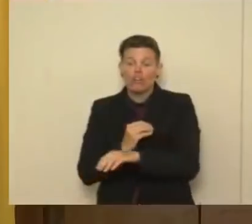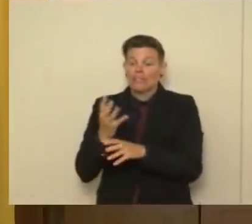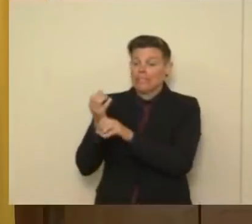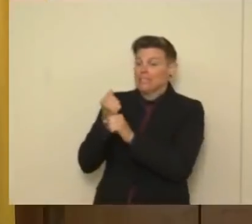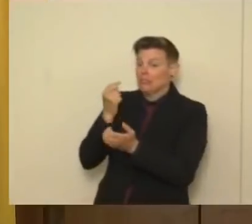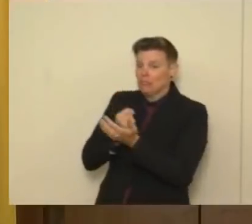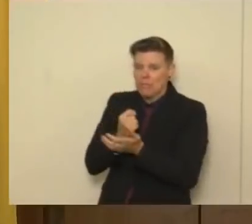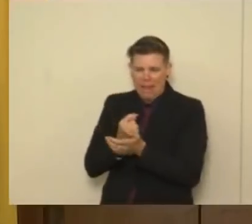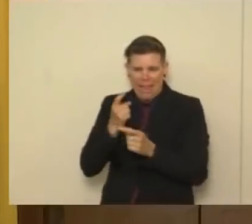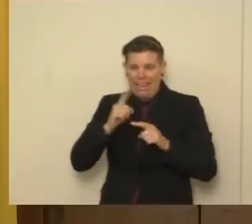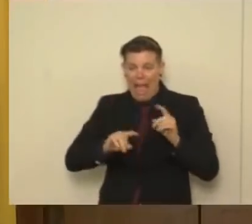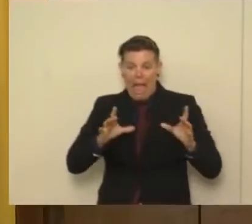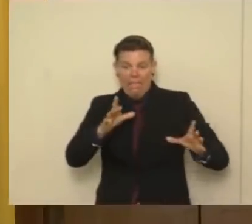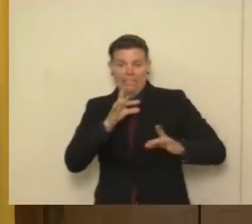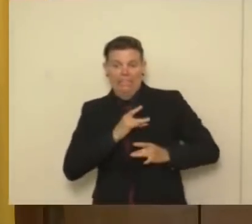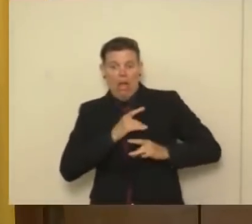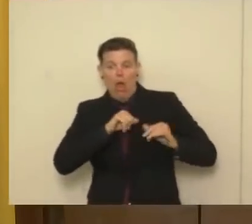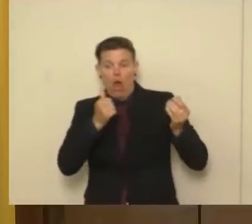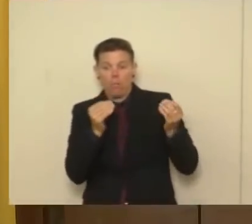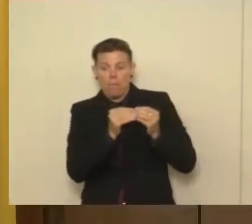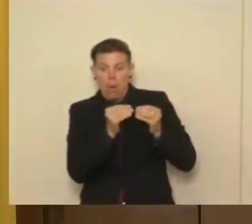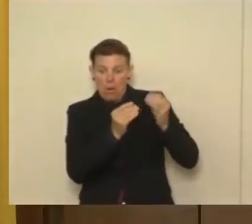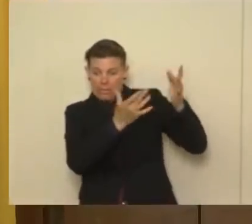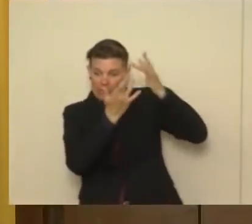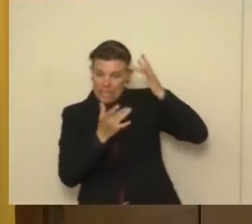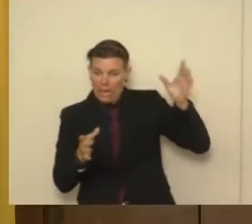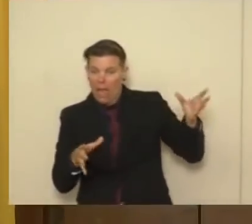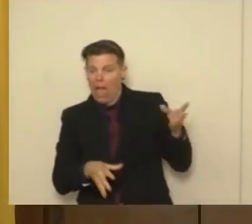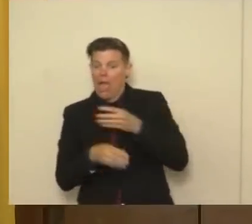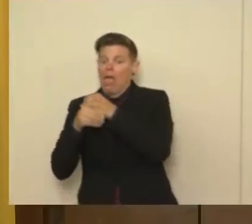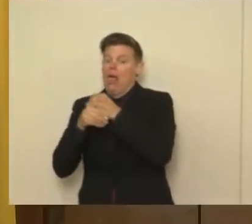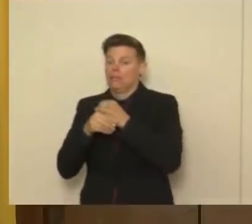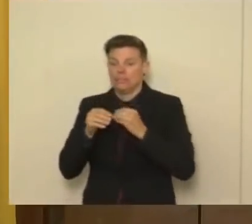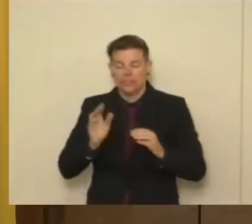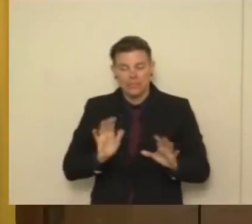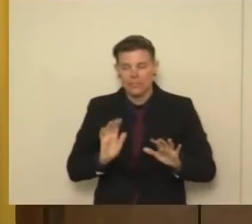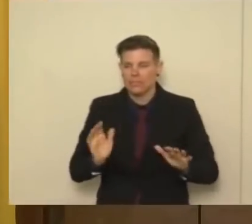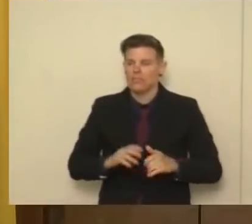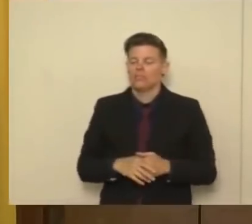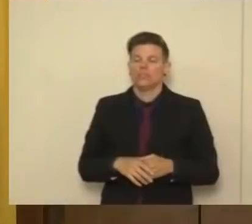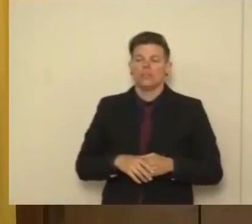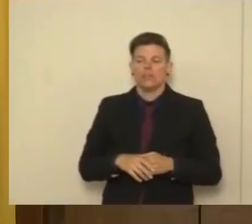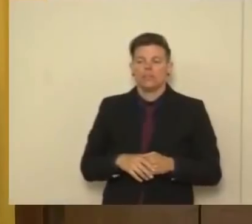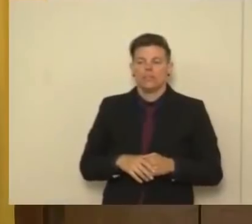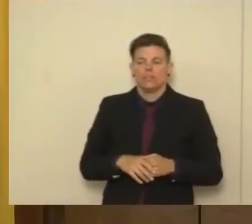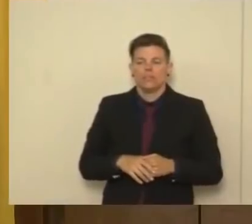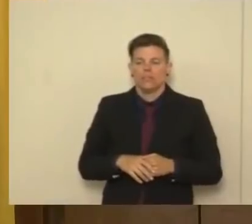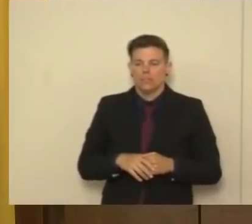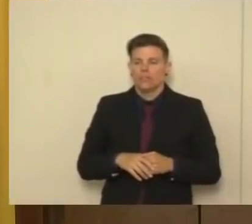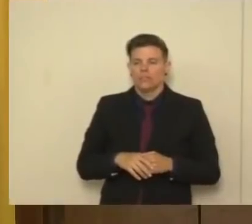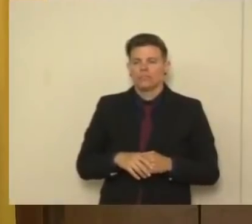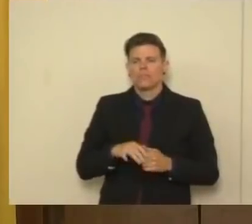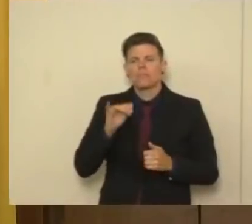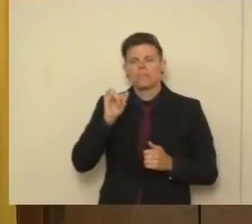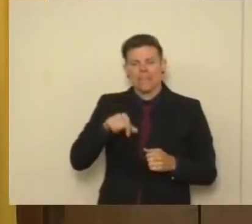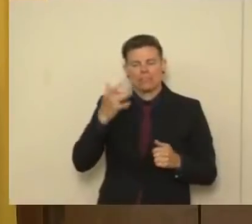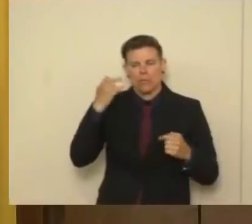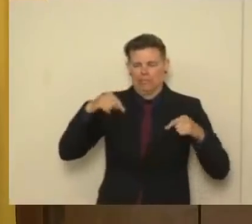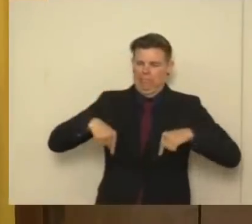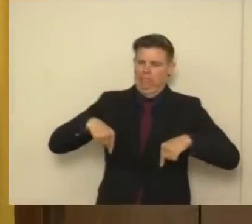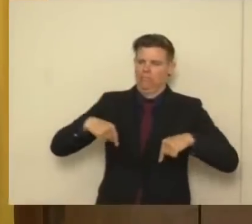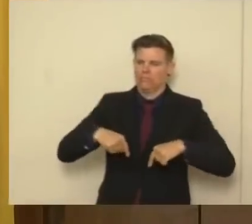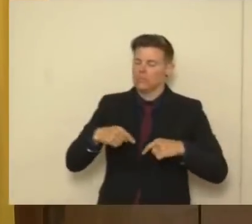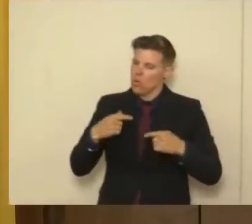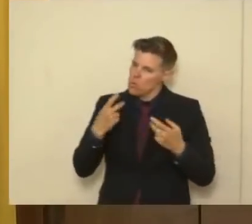any kind of other infectious disease, cold, flu, anything other than that. So this is why this is so heinous, and you gave